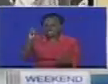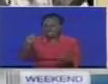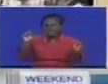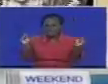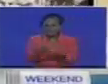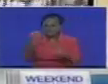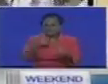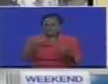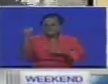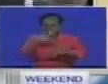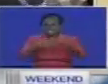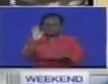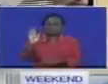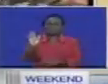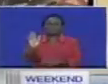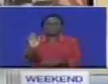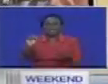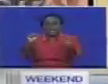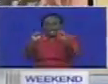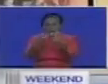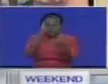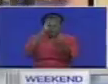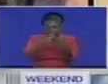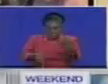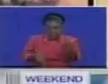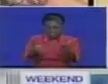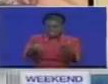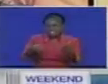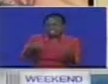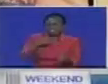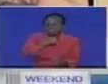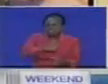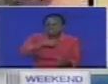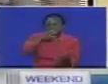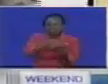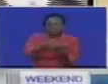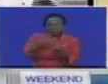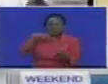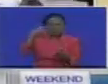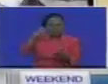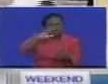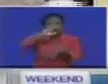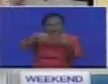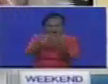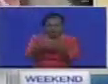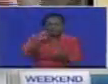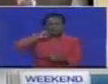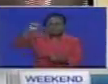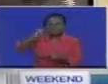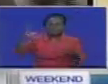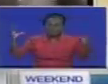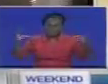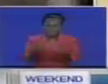election. Mm-hmm. But I think what happened is unfortunate for all of us in political parties, because we need to be